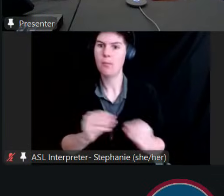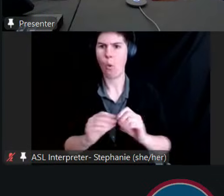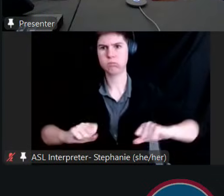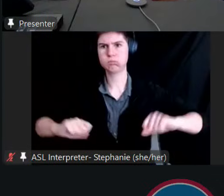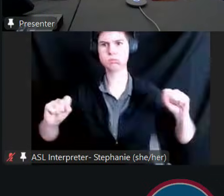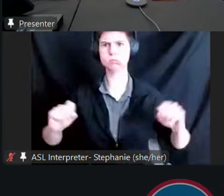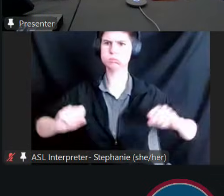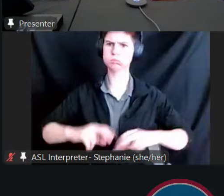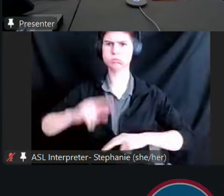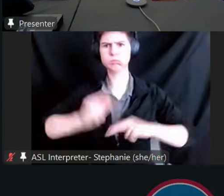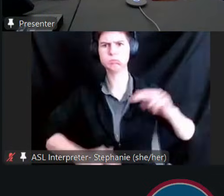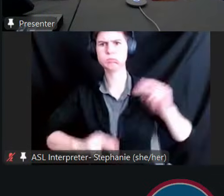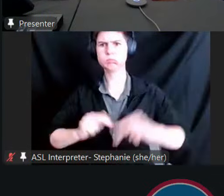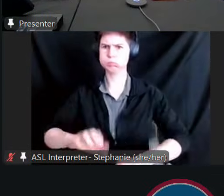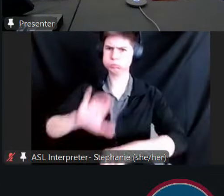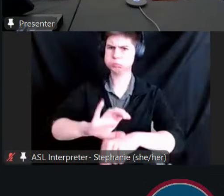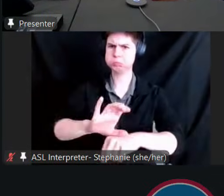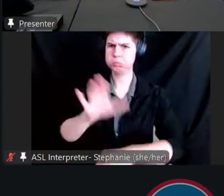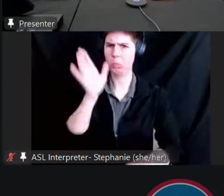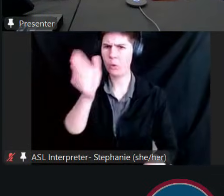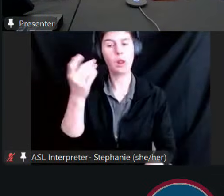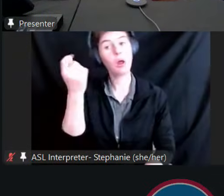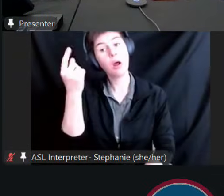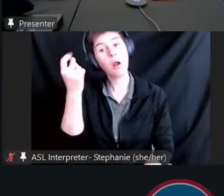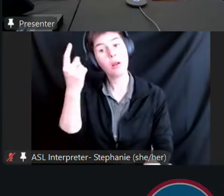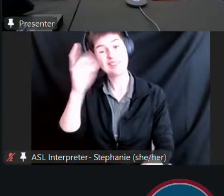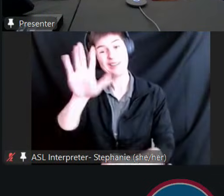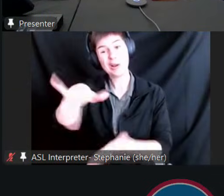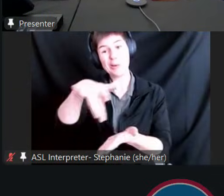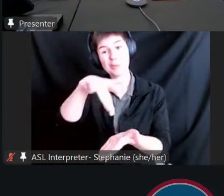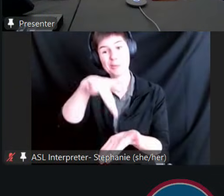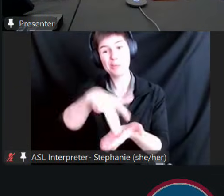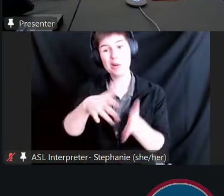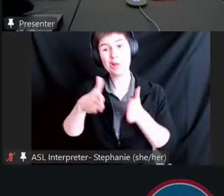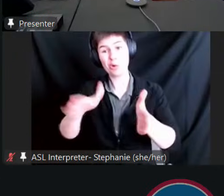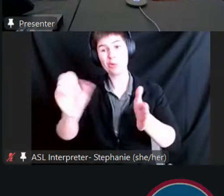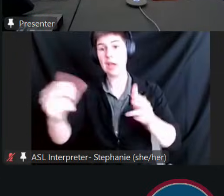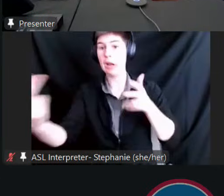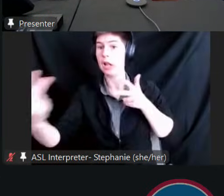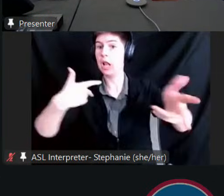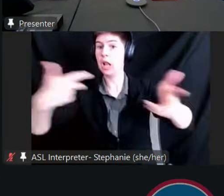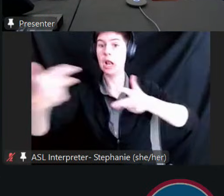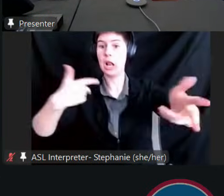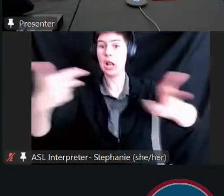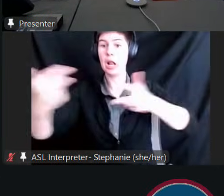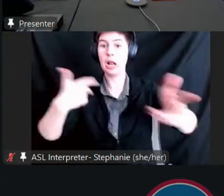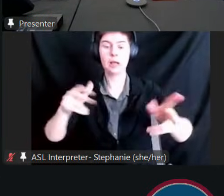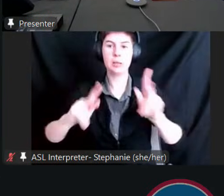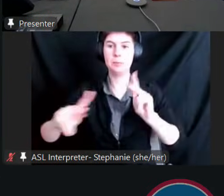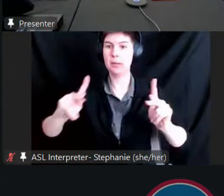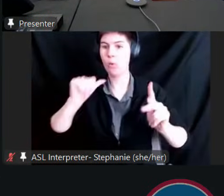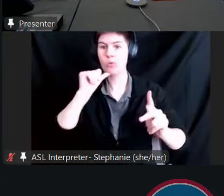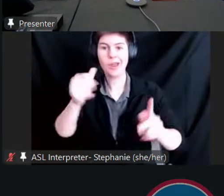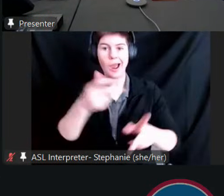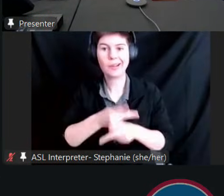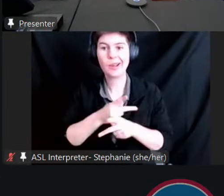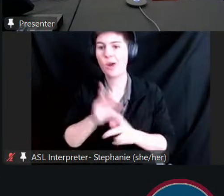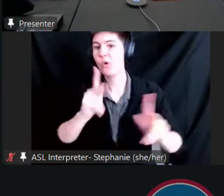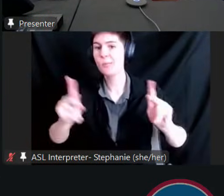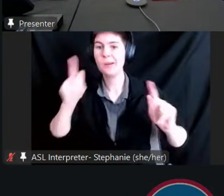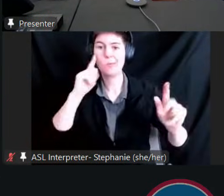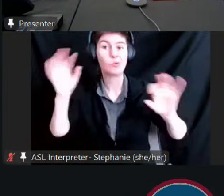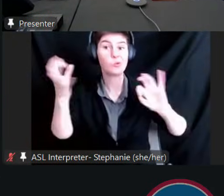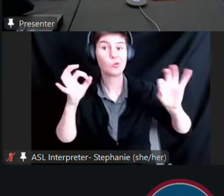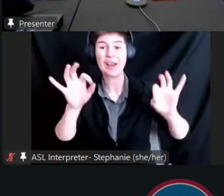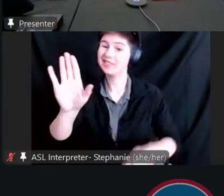said, it's still in the middle of the road where cars speed and, drivers aren't careful and distracted. So, that is